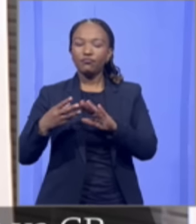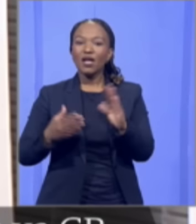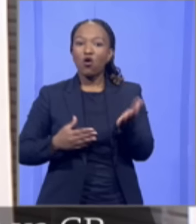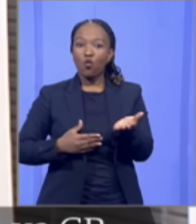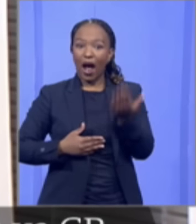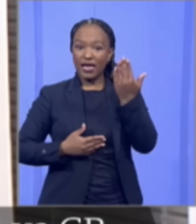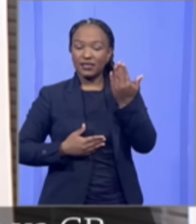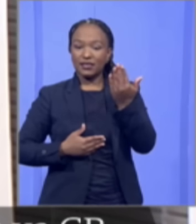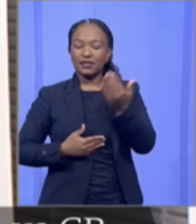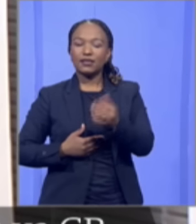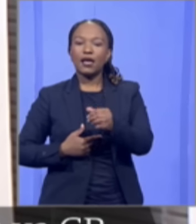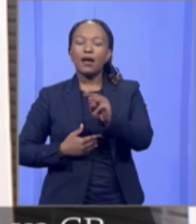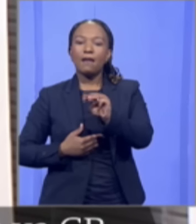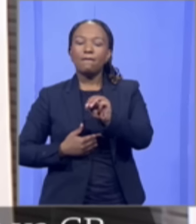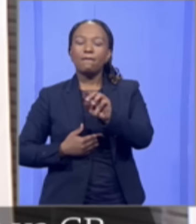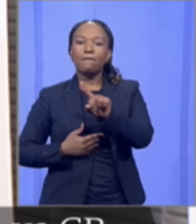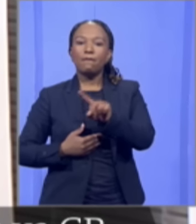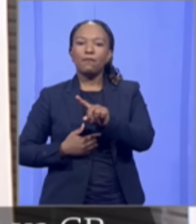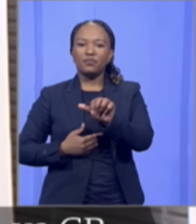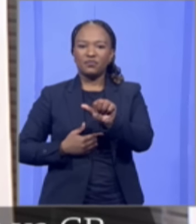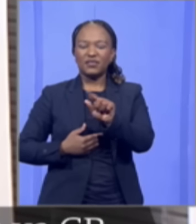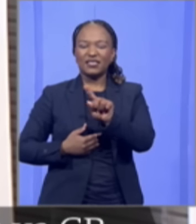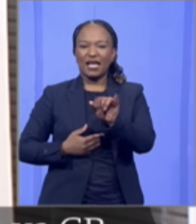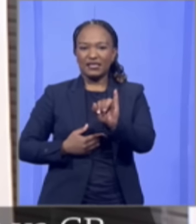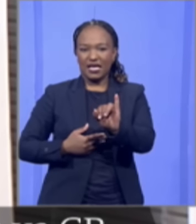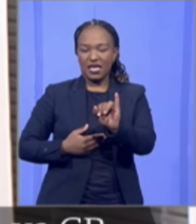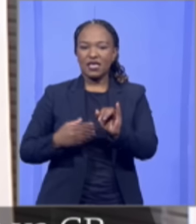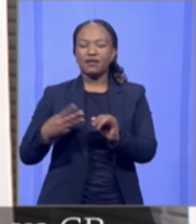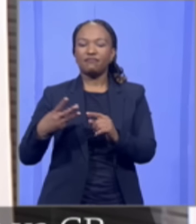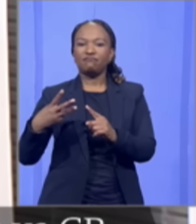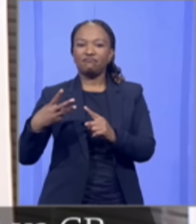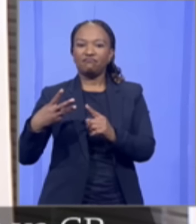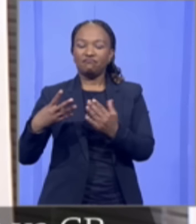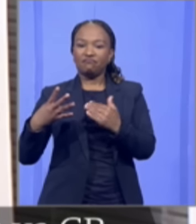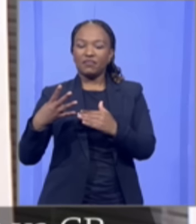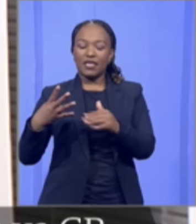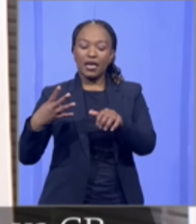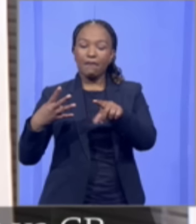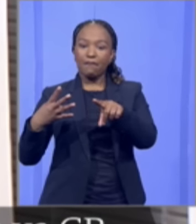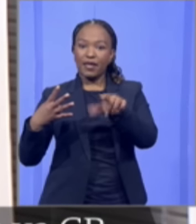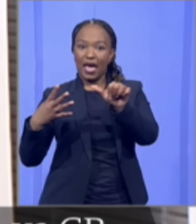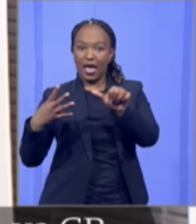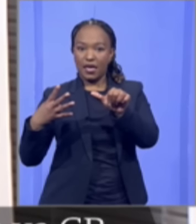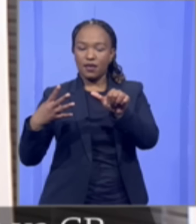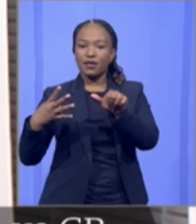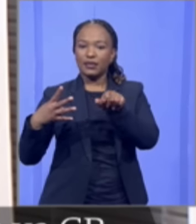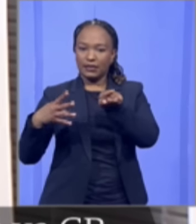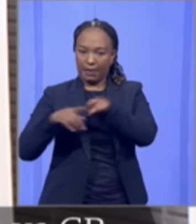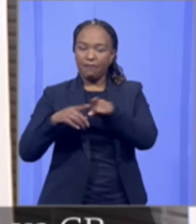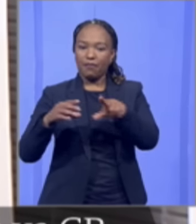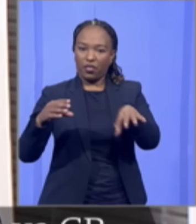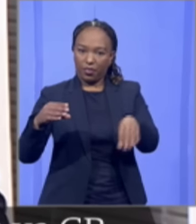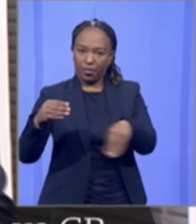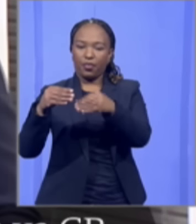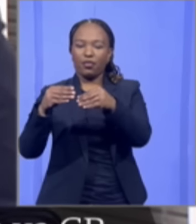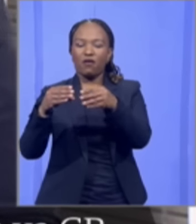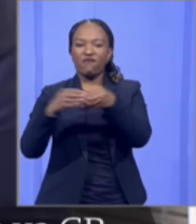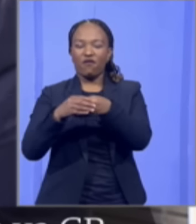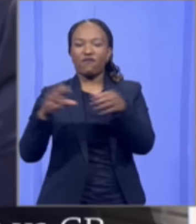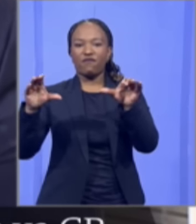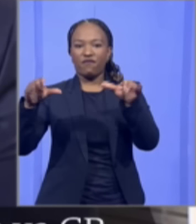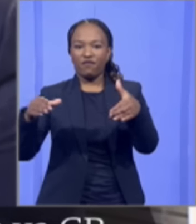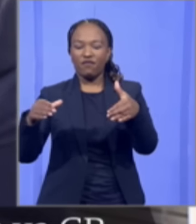Mzansi, as well as the Patriotic Alliance. We further work together